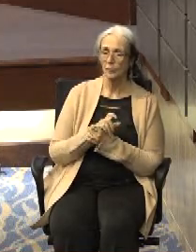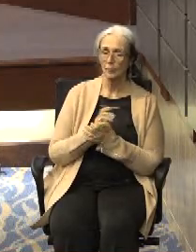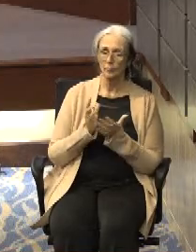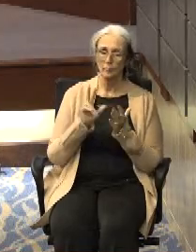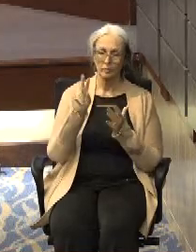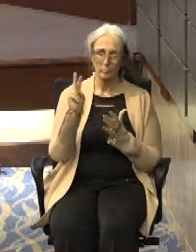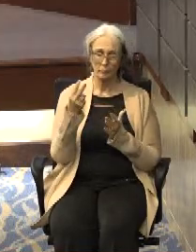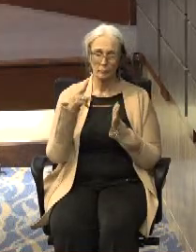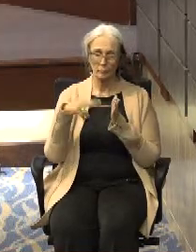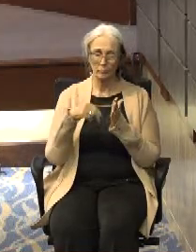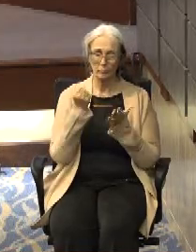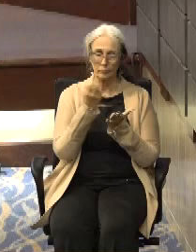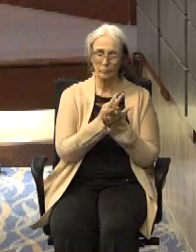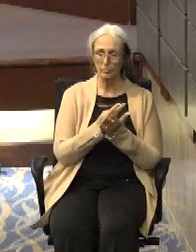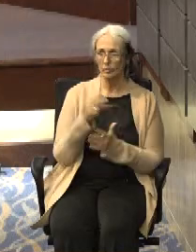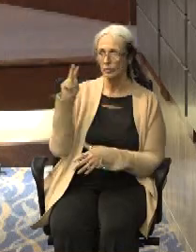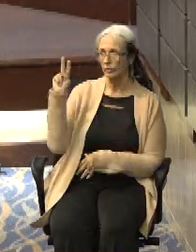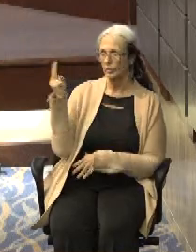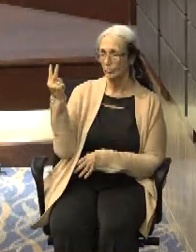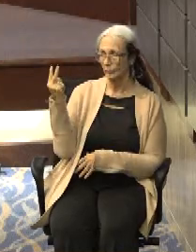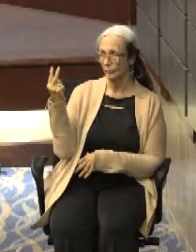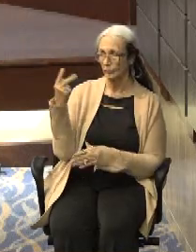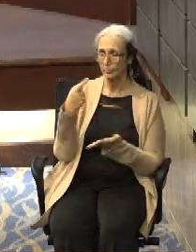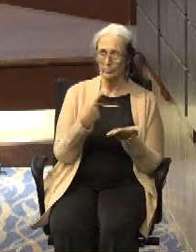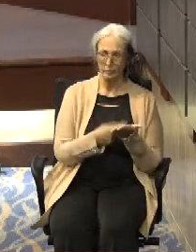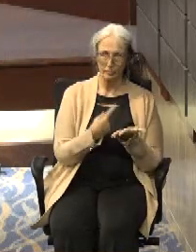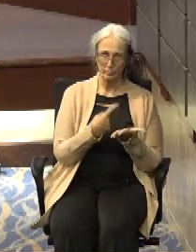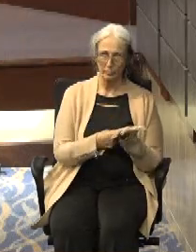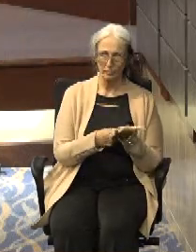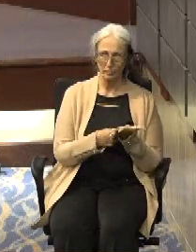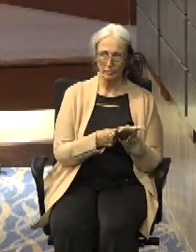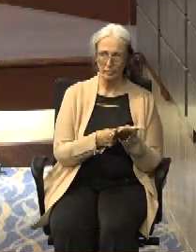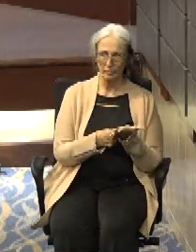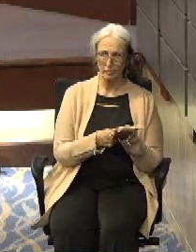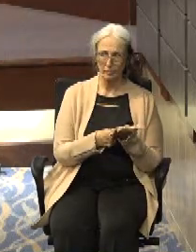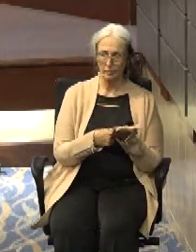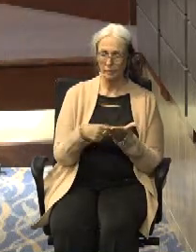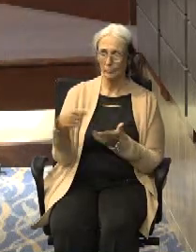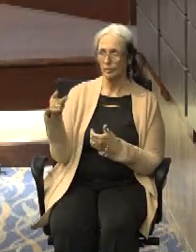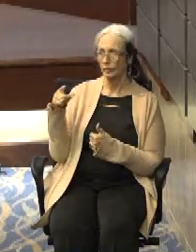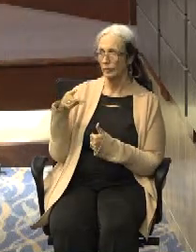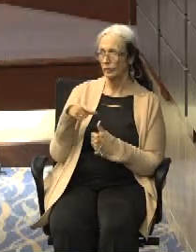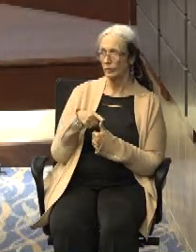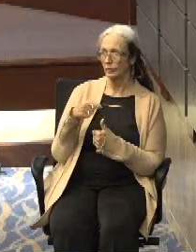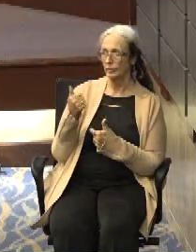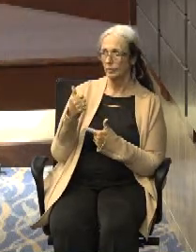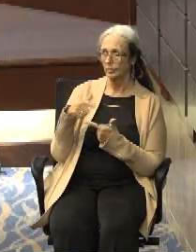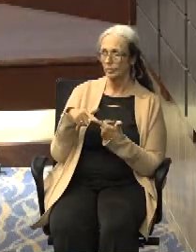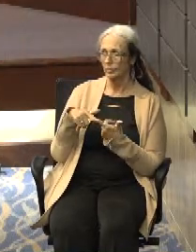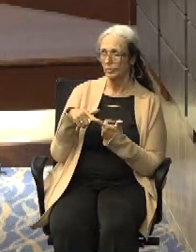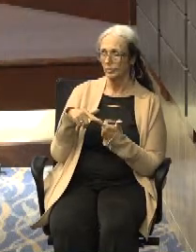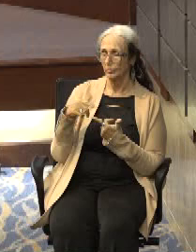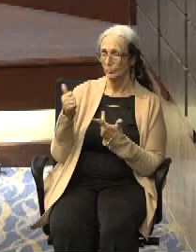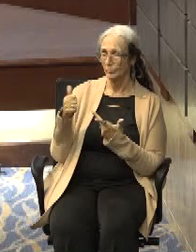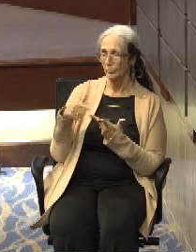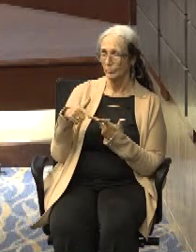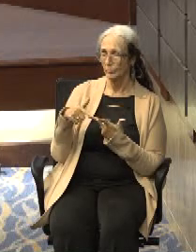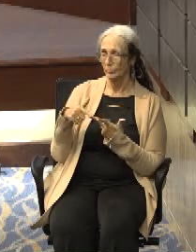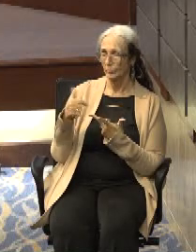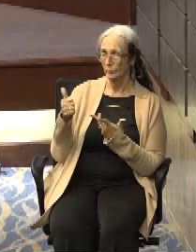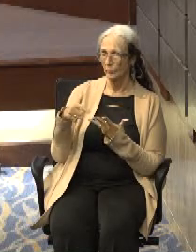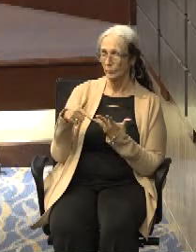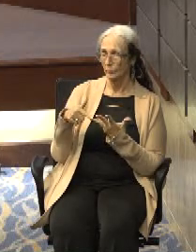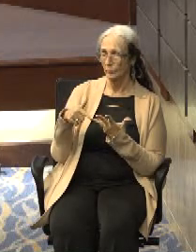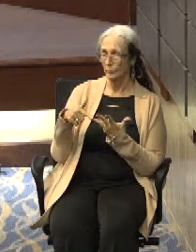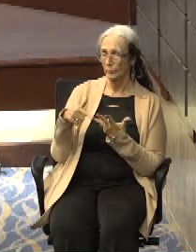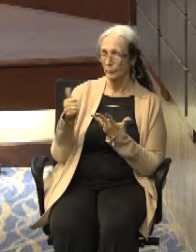Second reading. Second. Any discussion? Please poll the council. Bearfield? Yes. Rodriguez? Aye. Holmes?